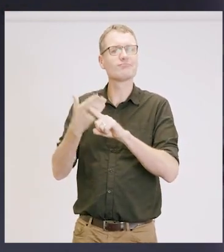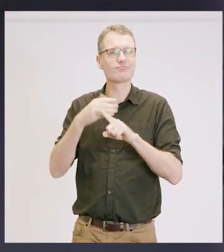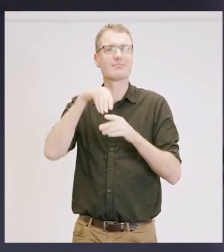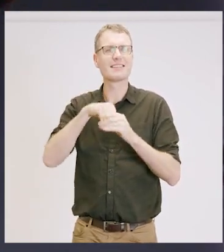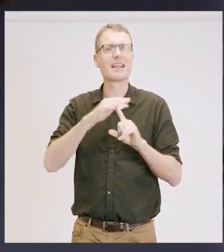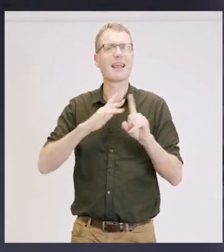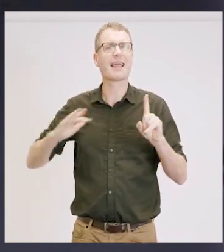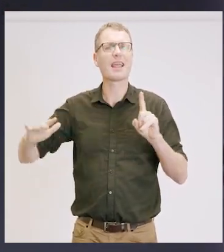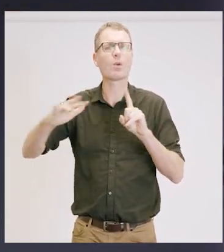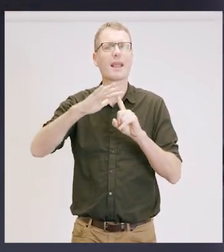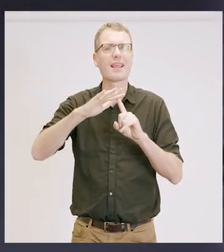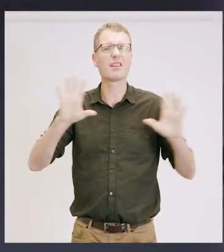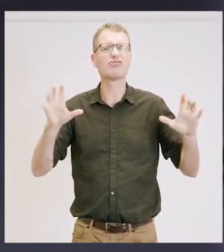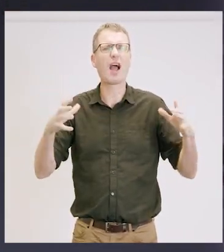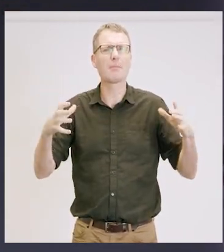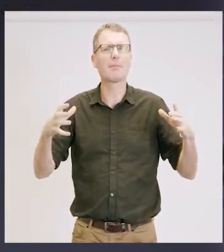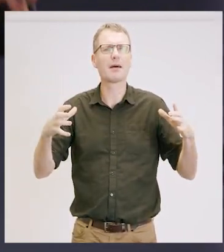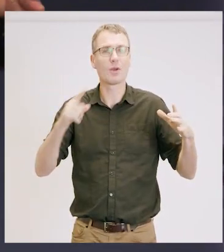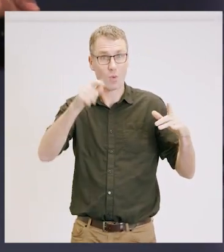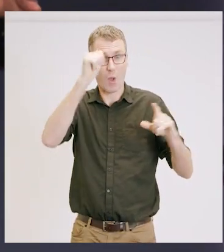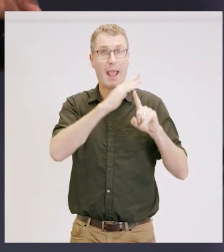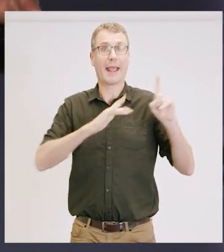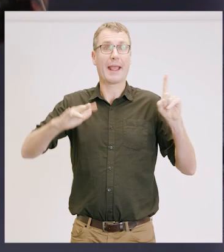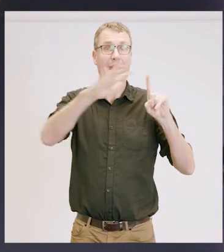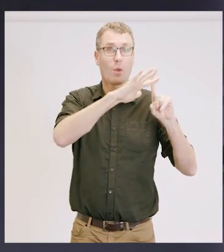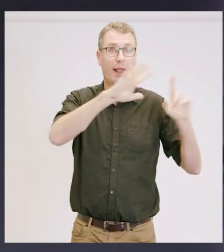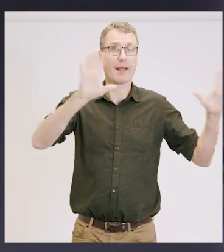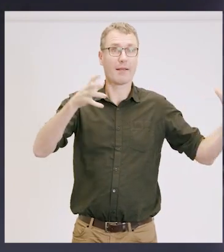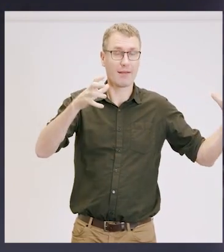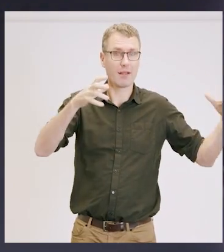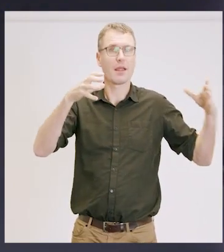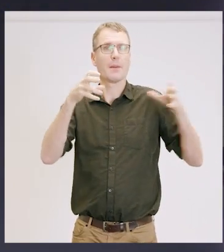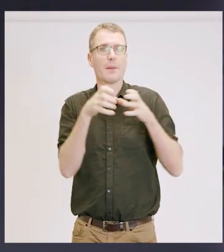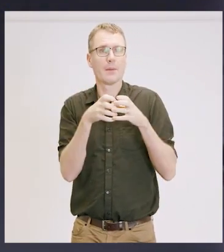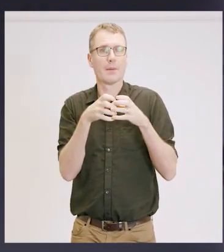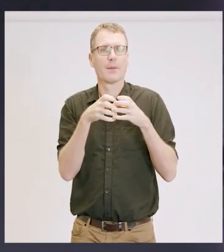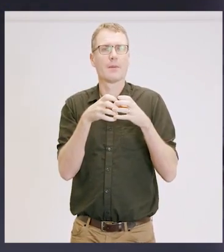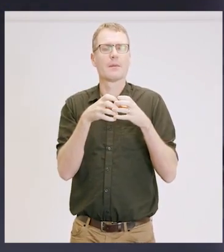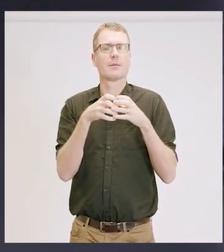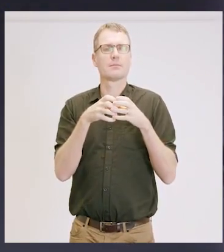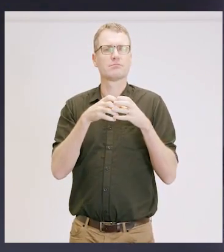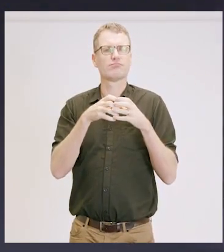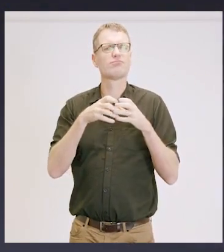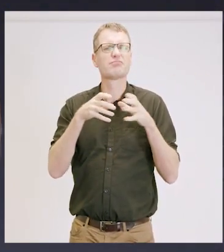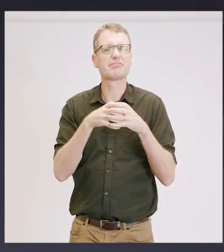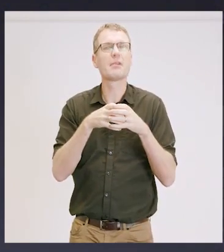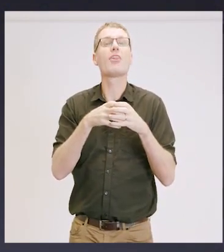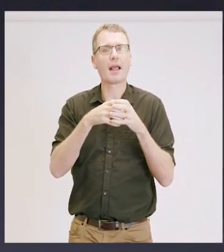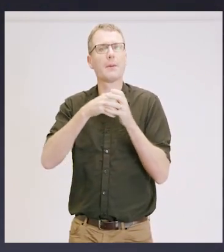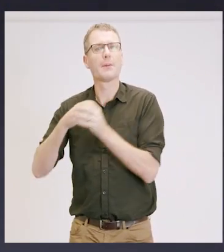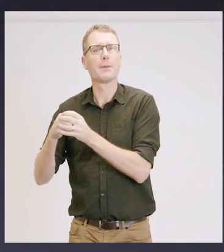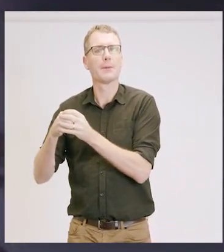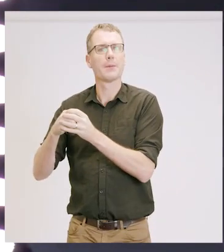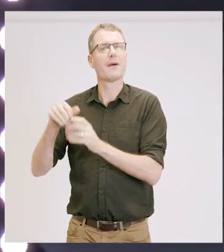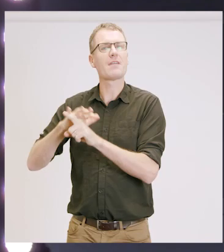iwi. You know, there's the big part of the tribe and then there's the smaller part of the tribe and then there's the families. And it's quite a lovely thing. I was in Rotorua